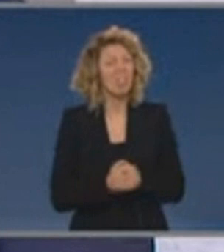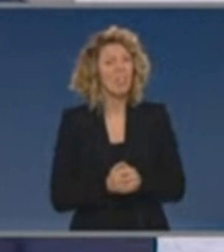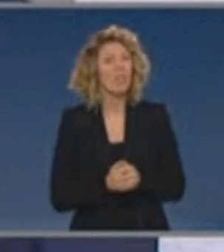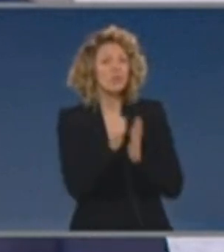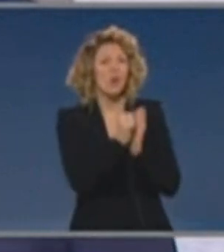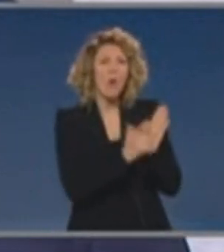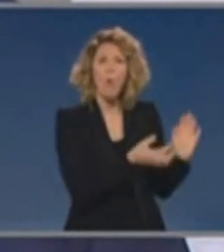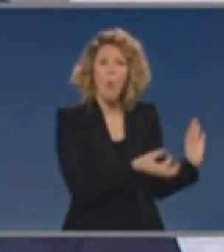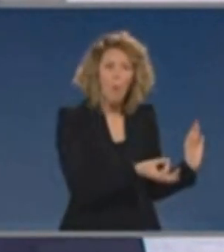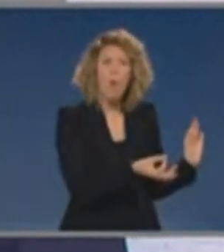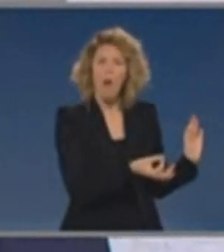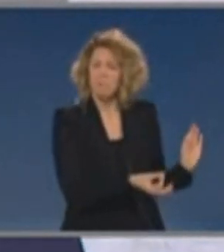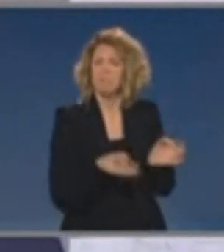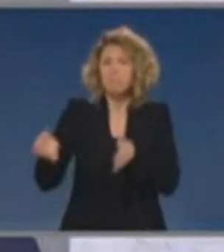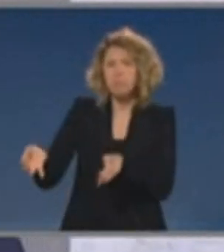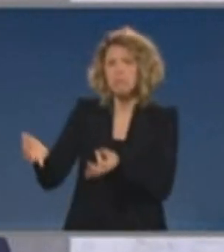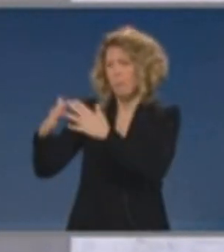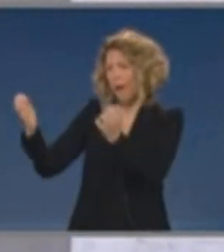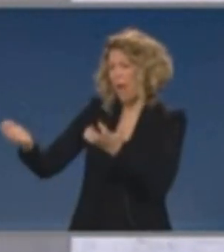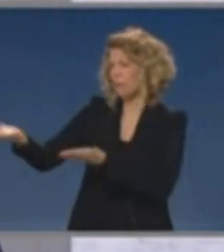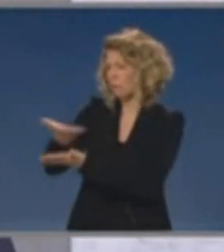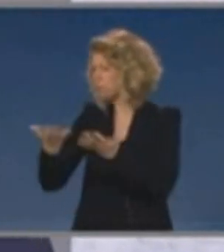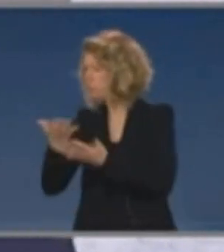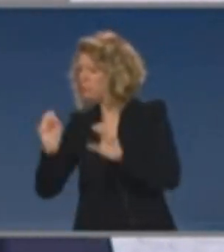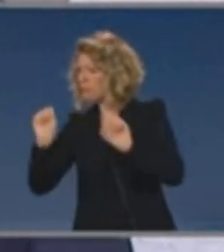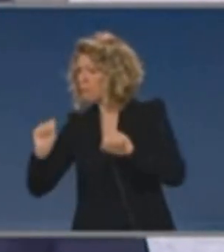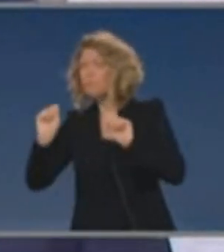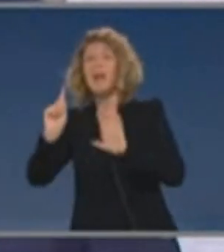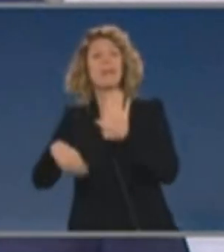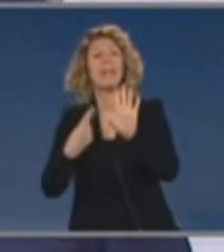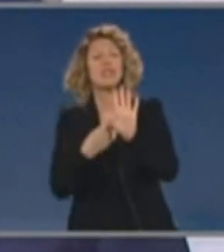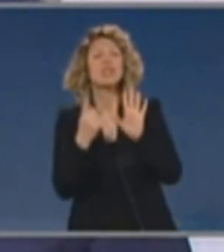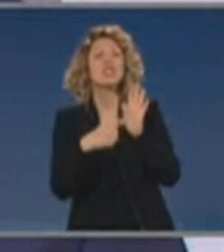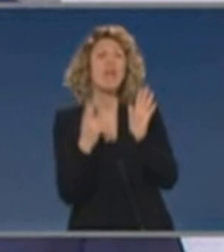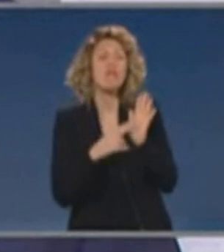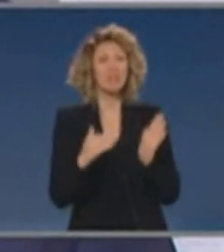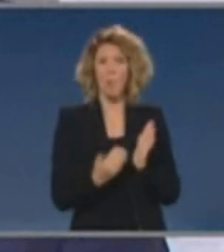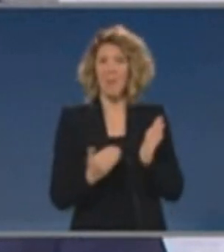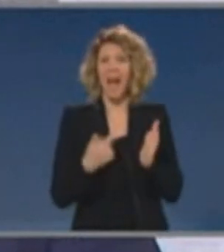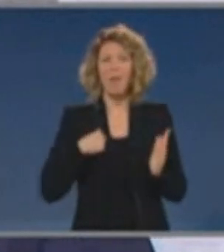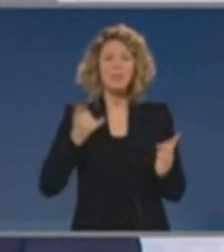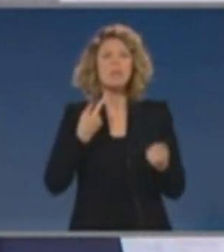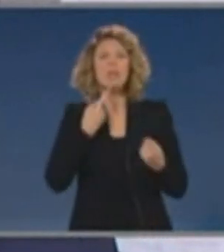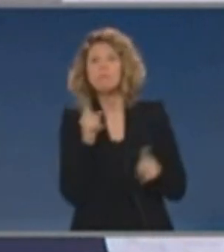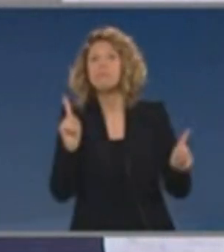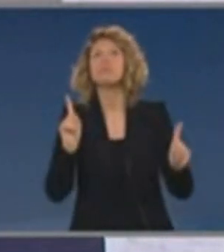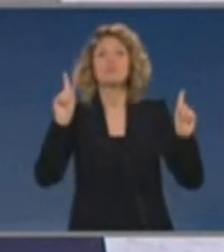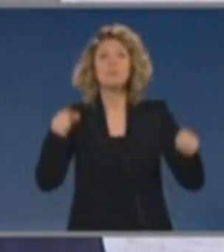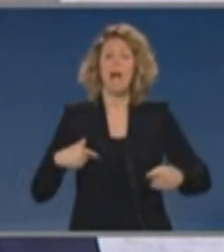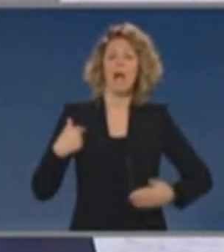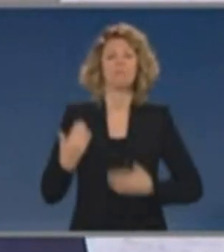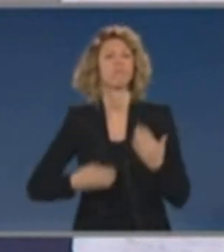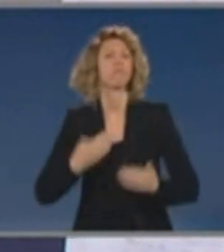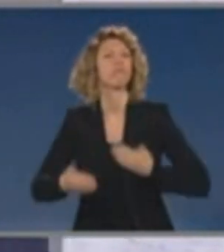see that legislation, as the Treasurer say, come into effect in the 1st of January of next year. So now gives us the time to move the next